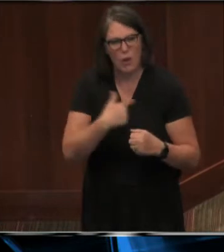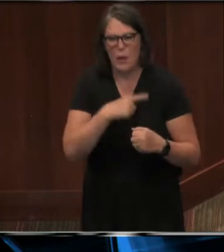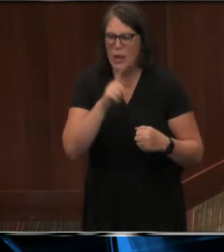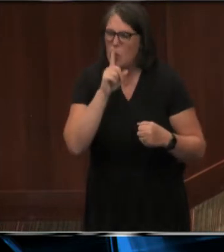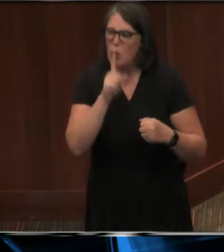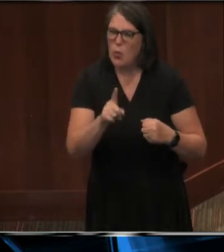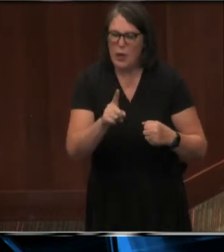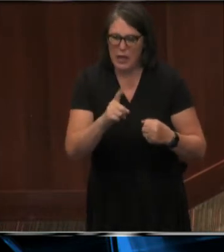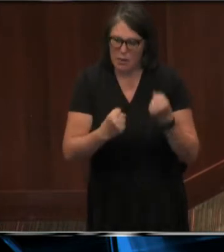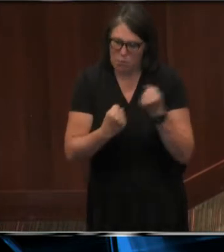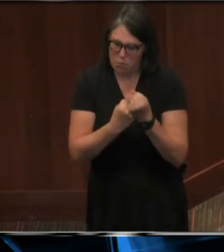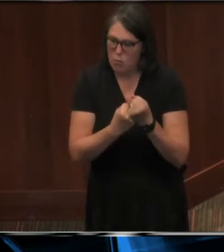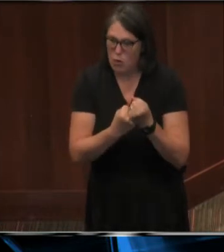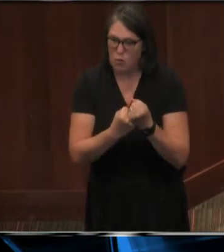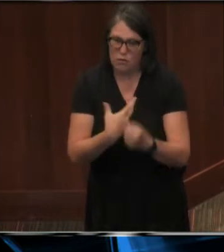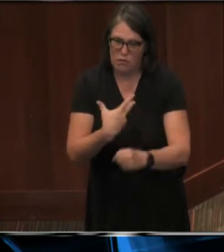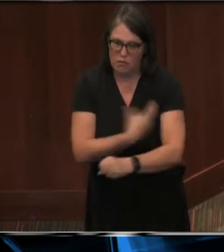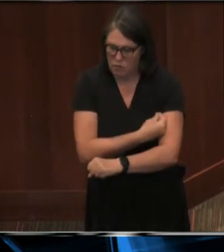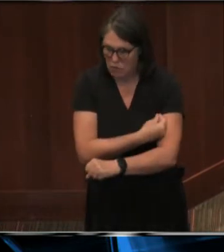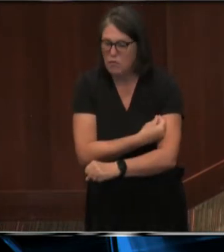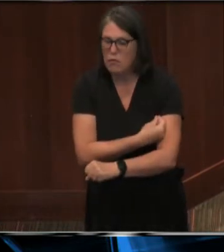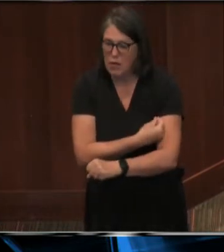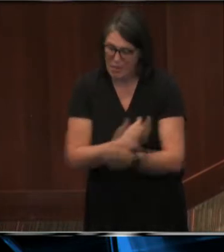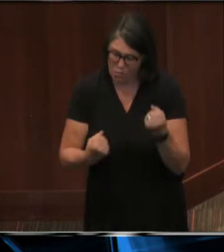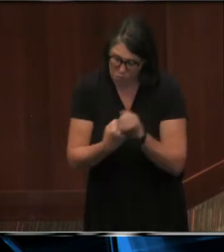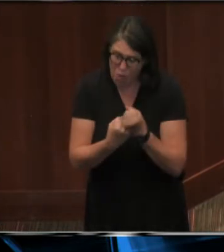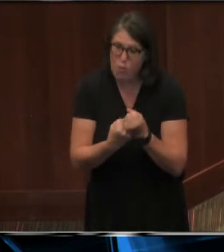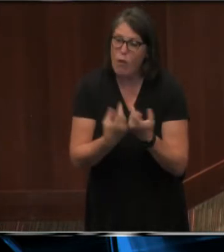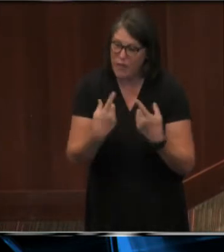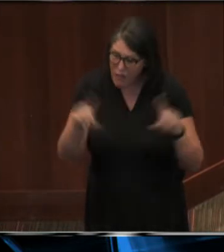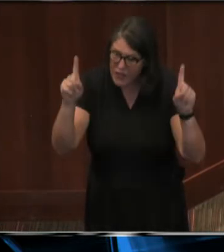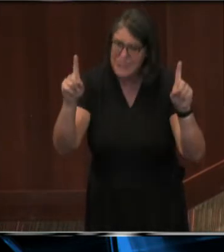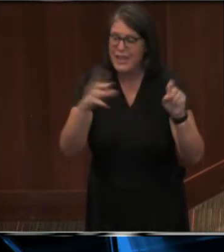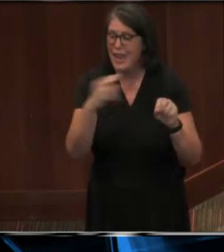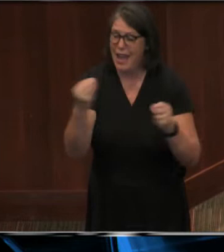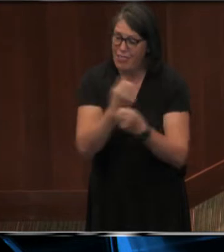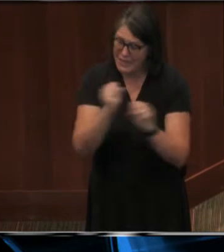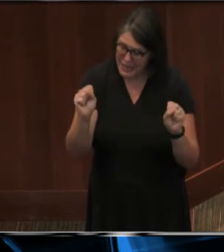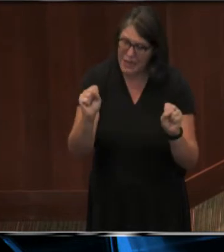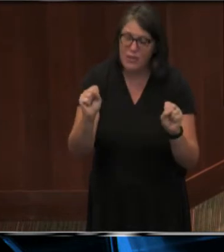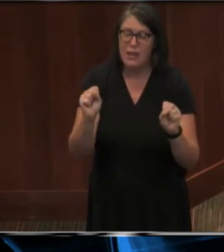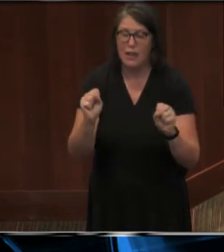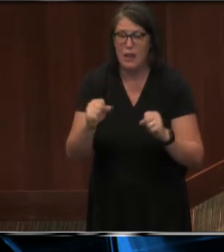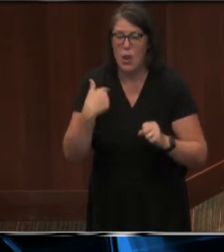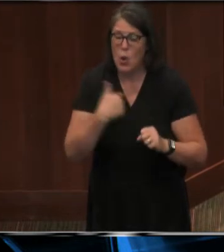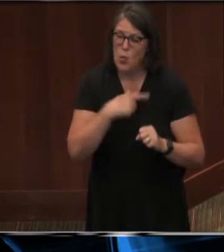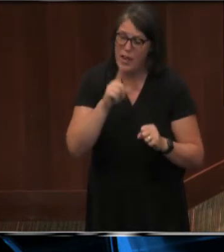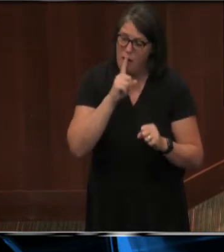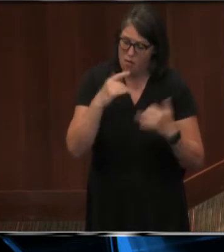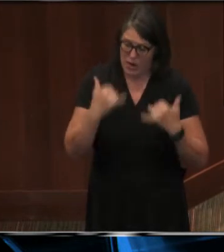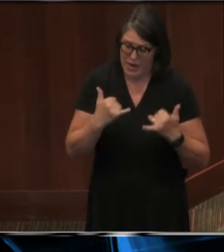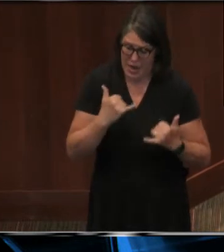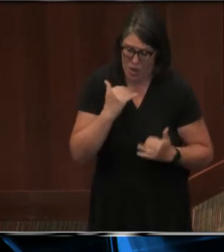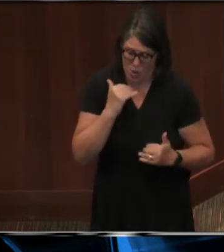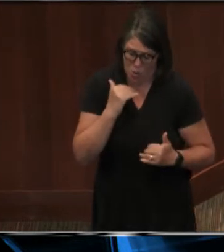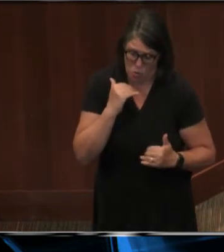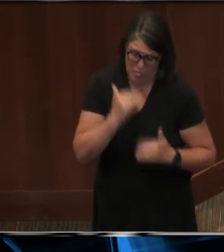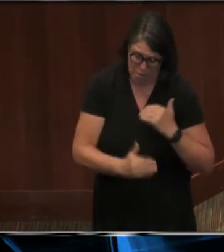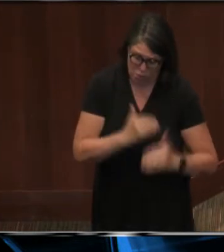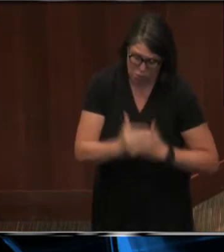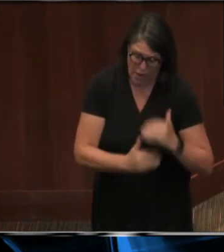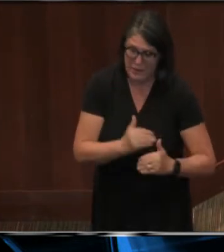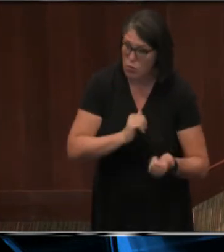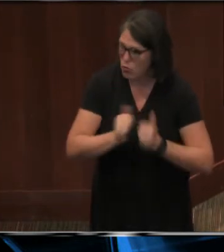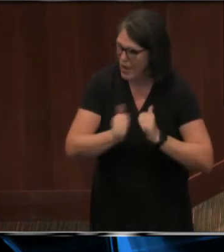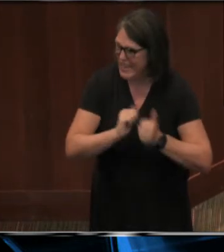really promote vaccinations and promote the efficacy and safety of these. We are in the process of a